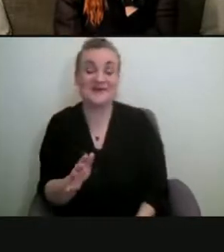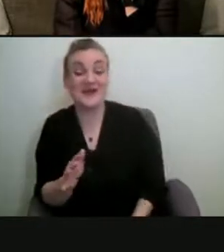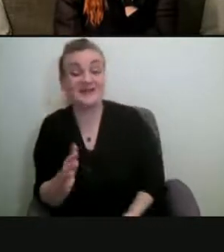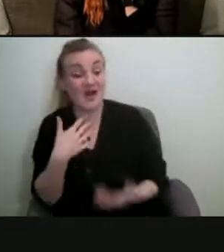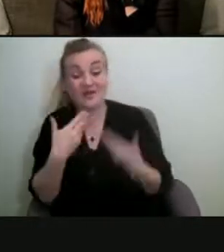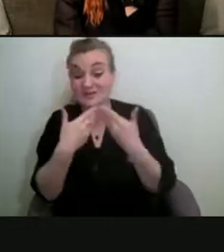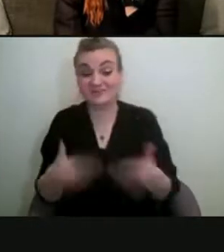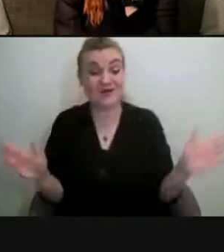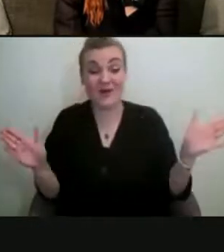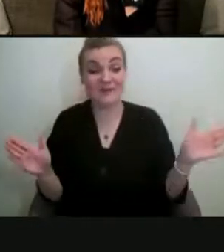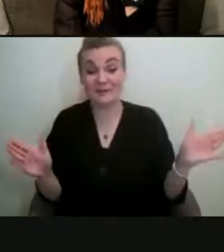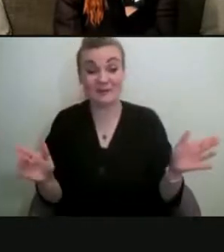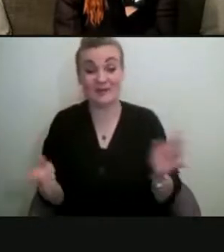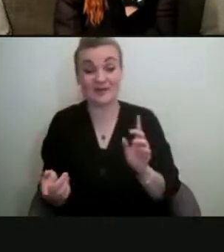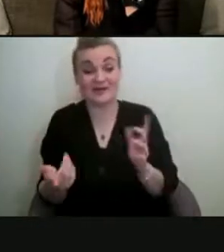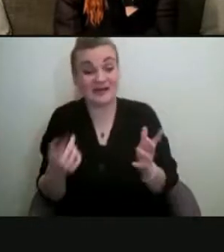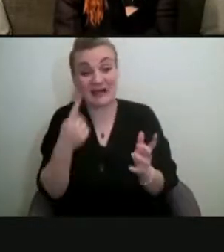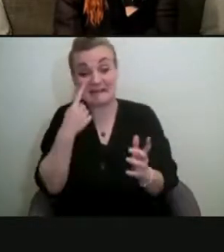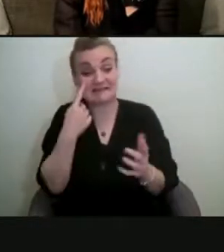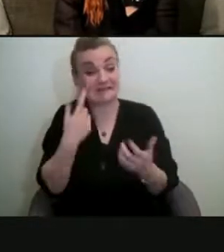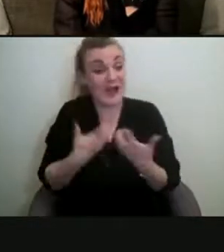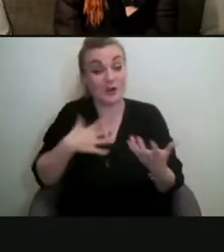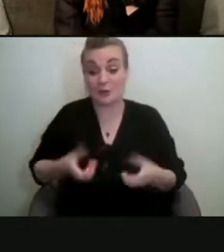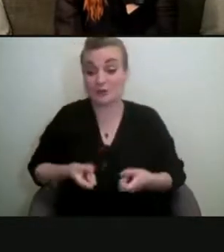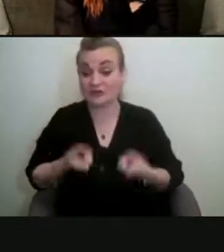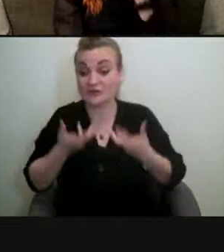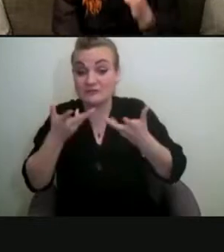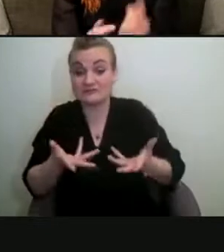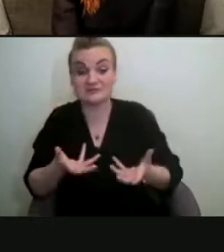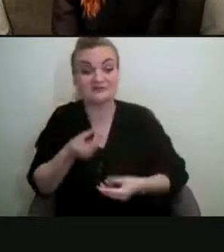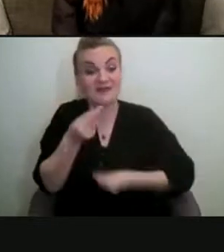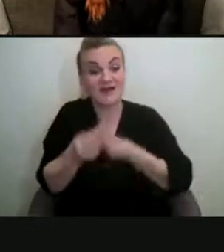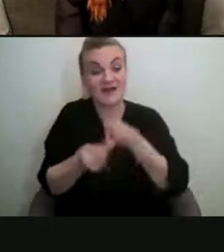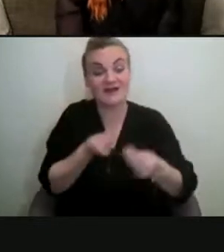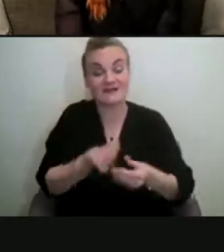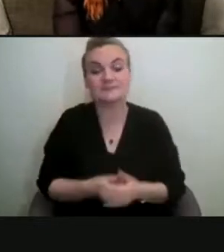can all chime in however you like with these questions. So the first question is